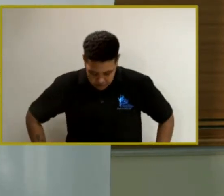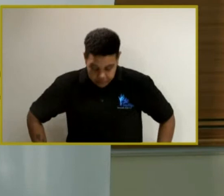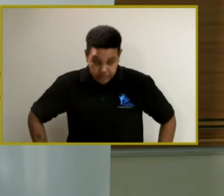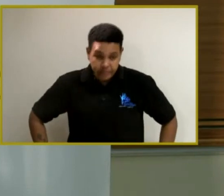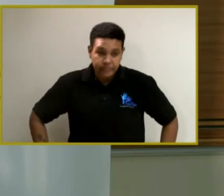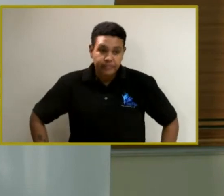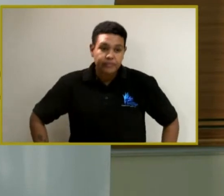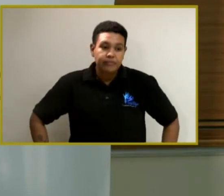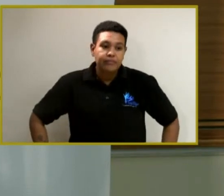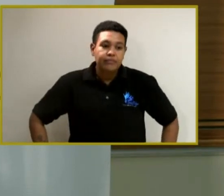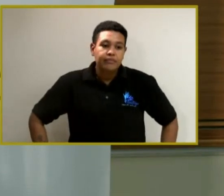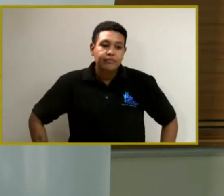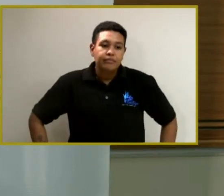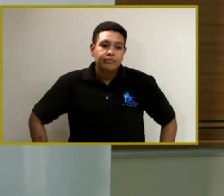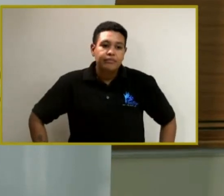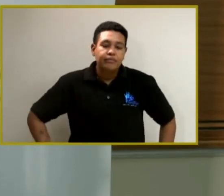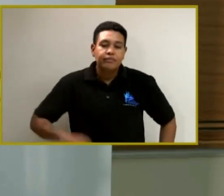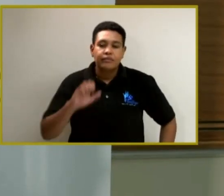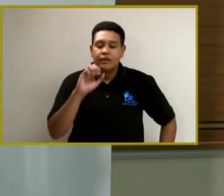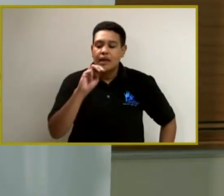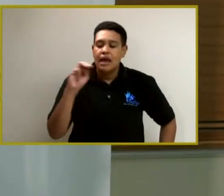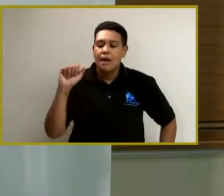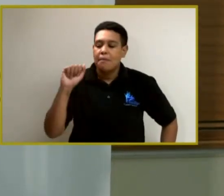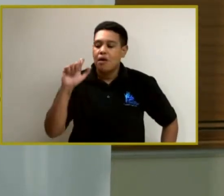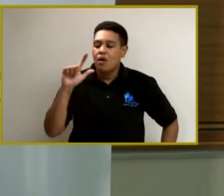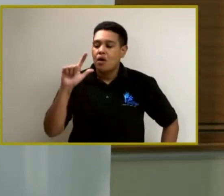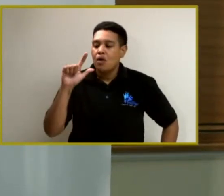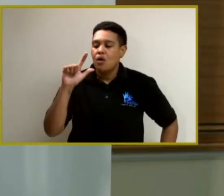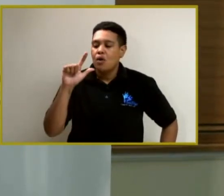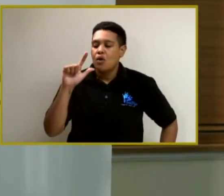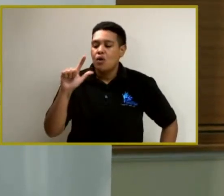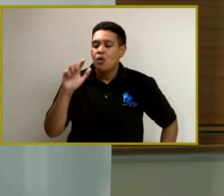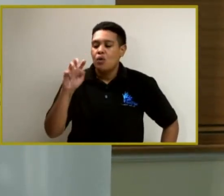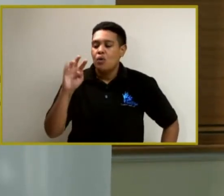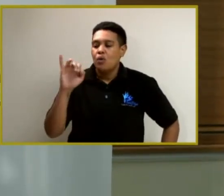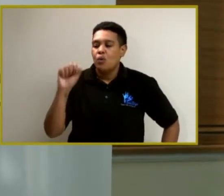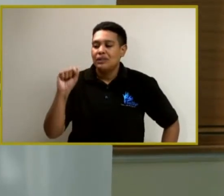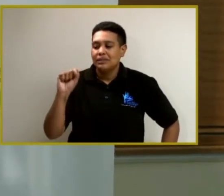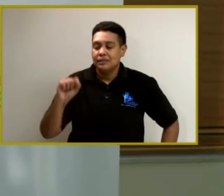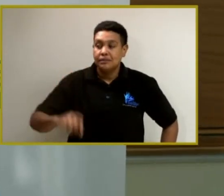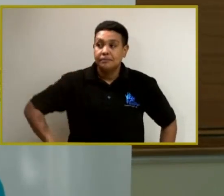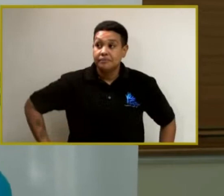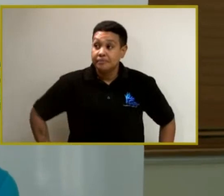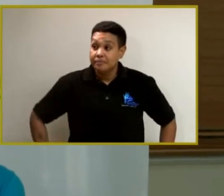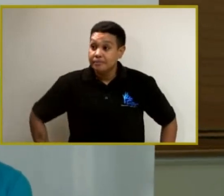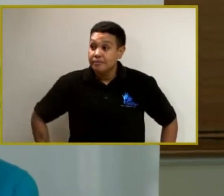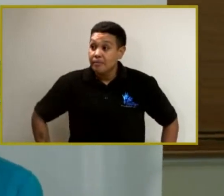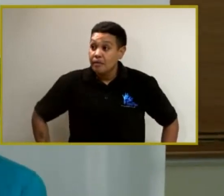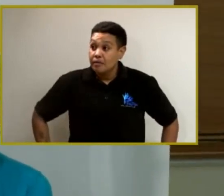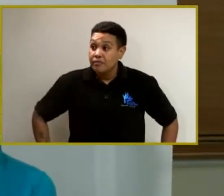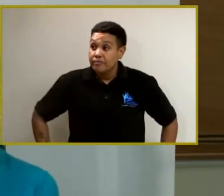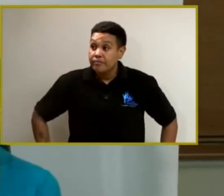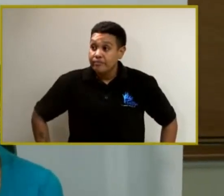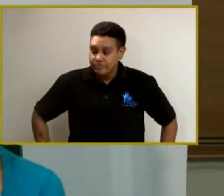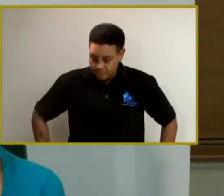Thank you very much, Simo. I'm going to go to Emma Lewis.